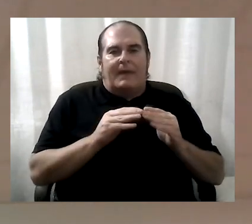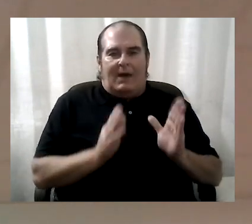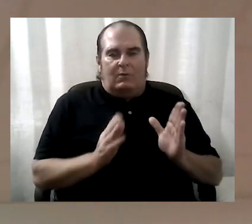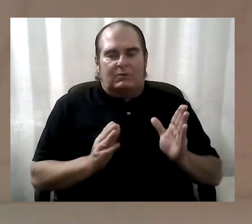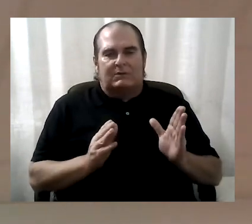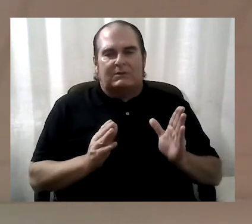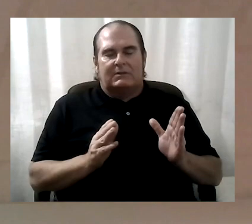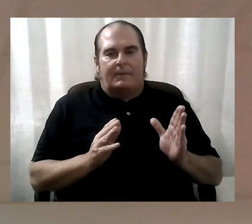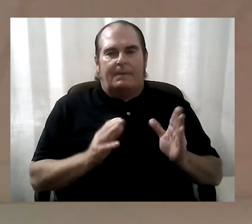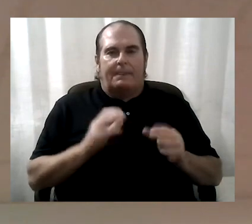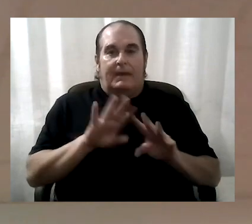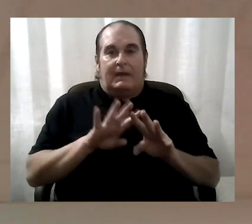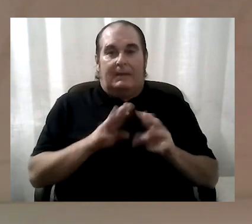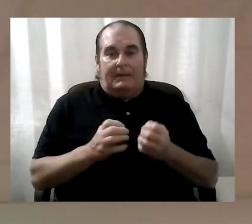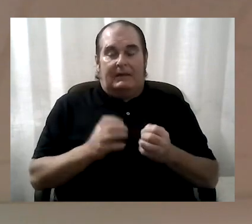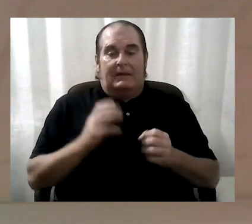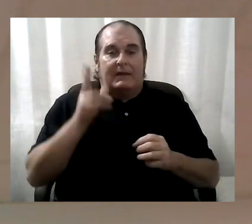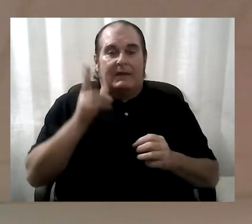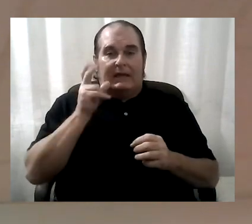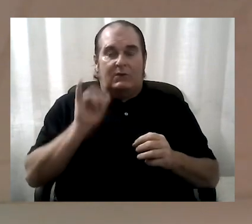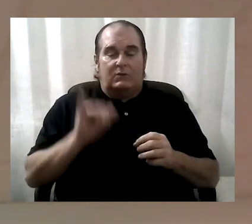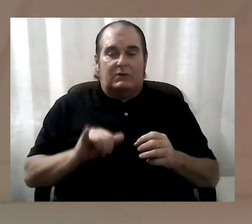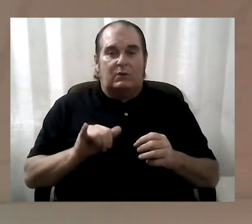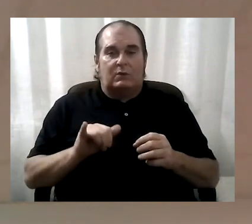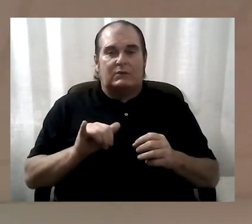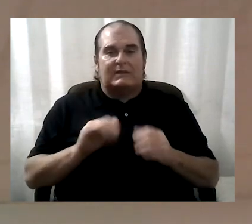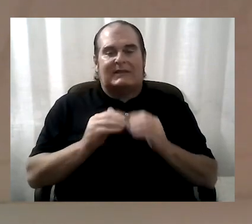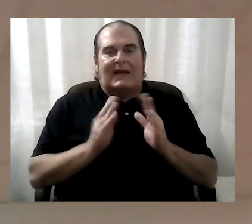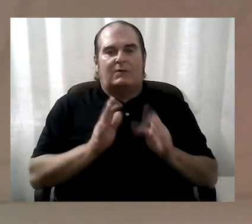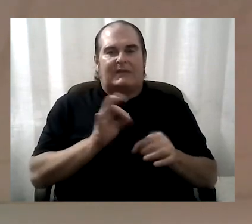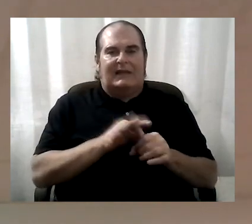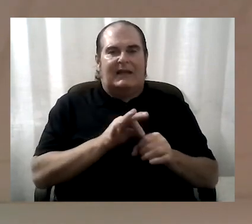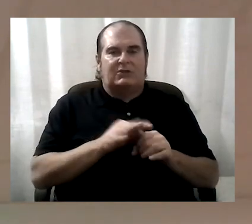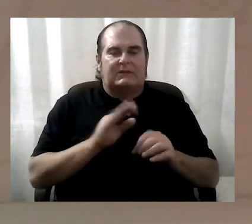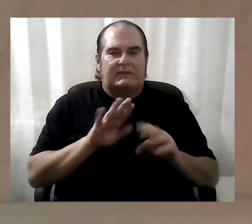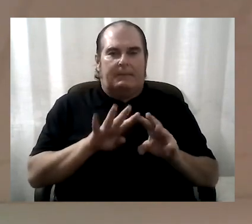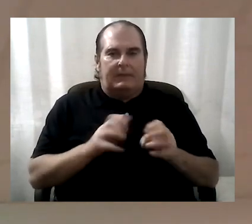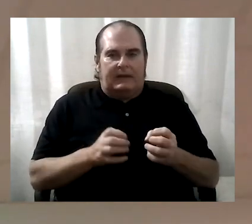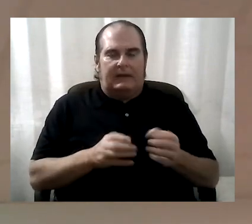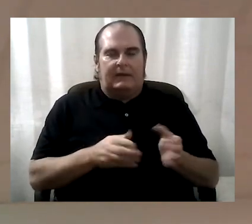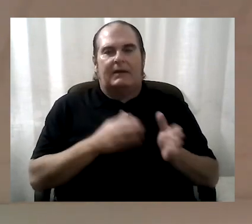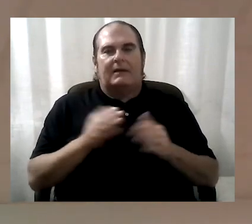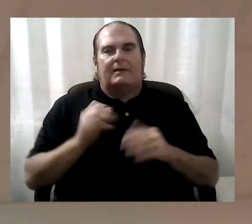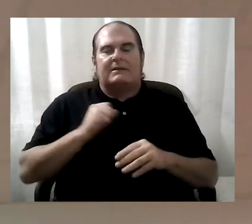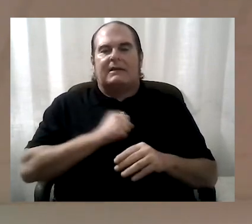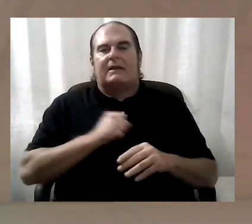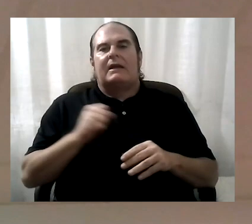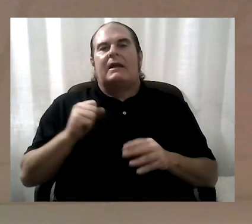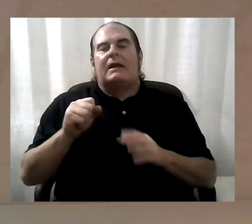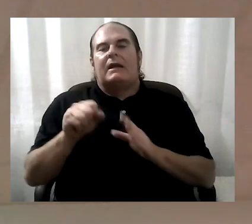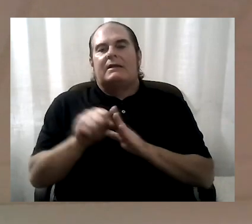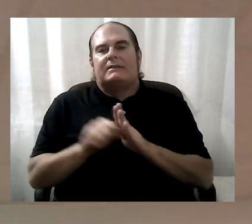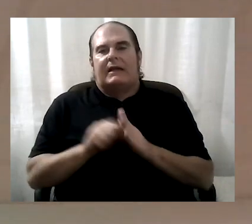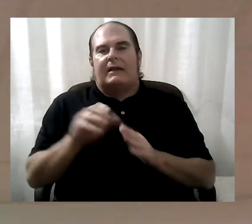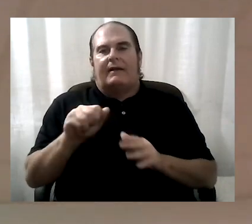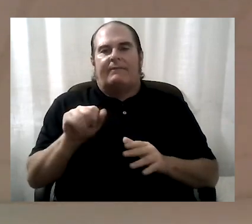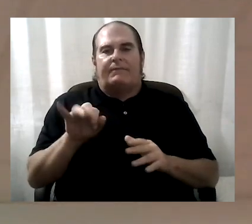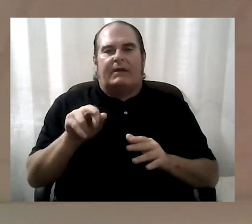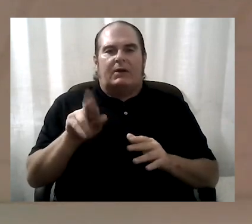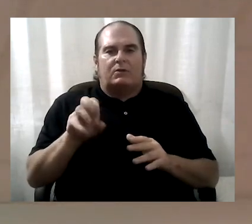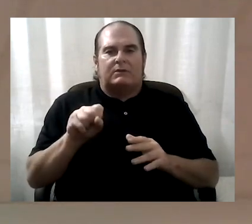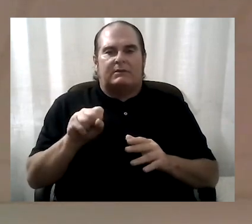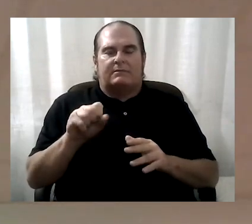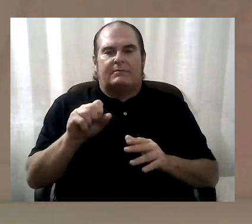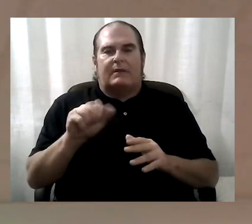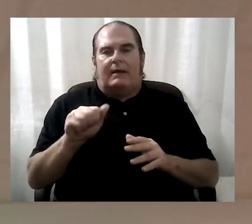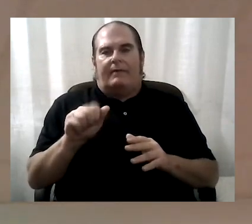a daily basis, as well as a weekly basis for those two committees, notices of the hearings they're going to have and the